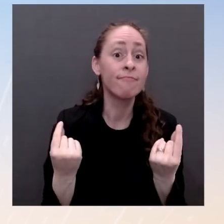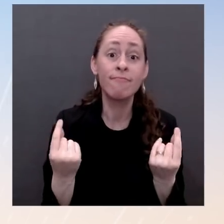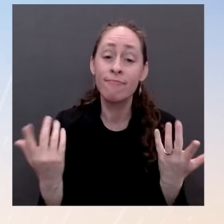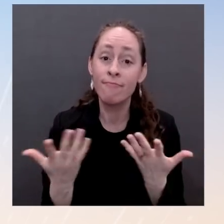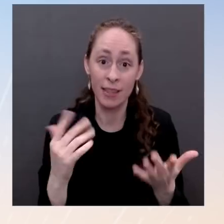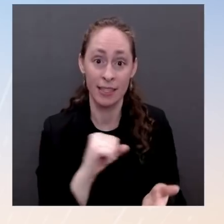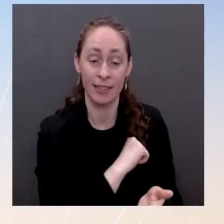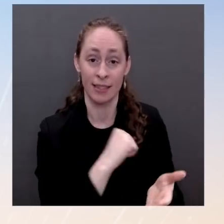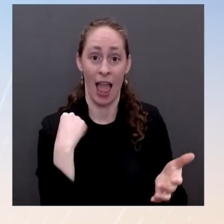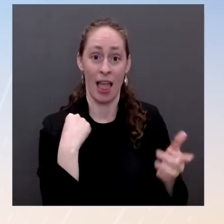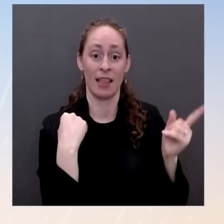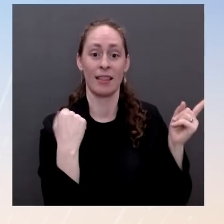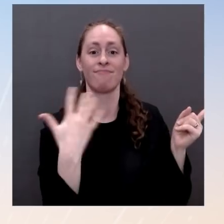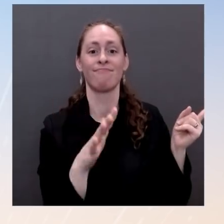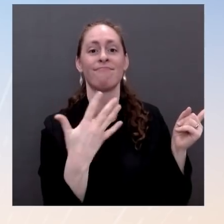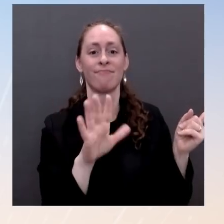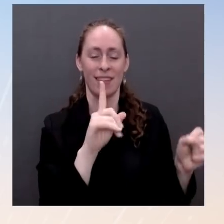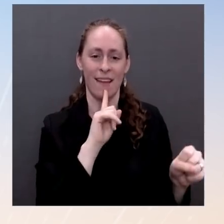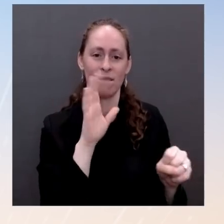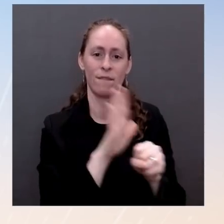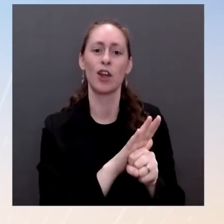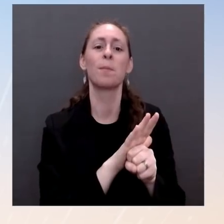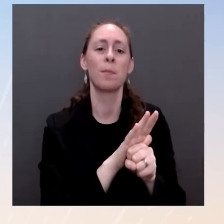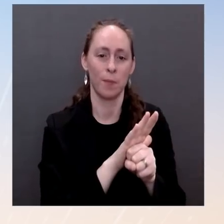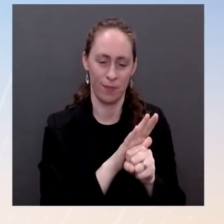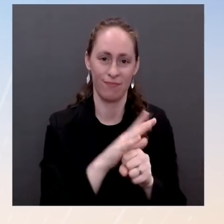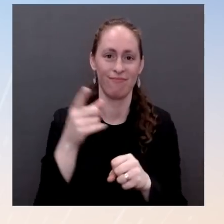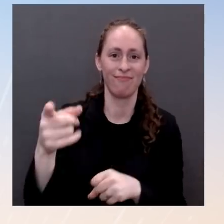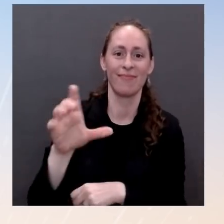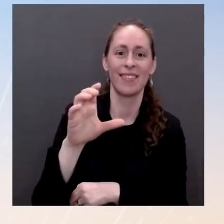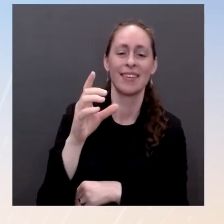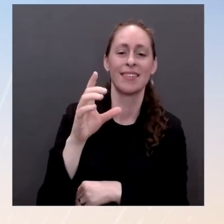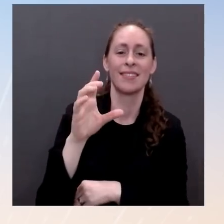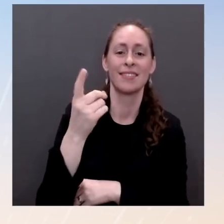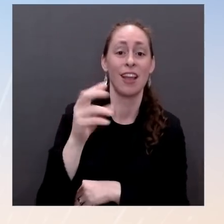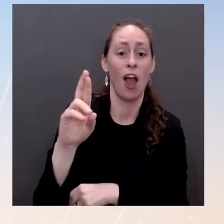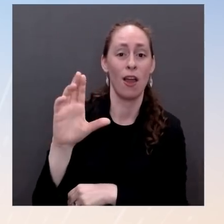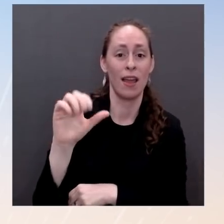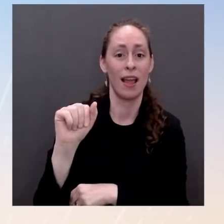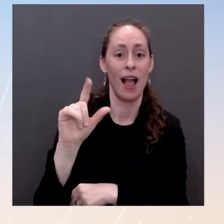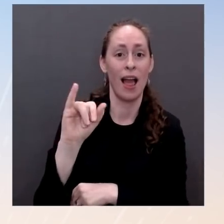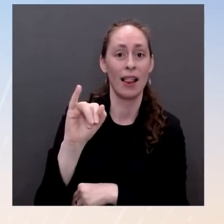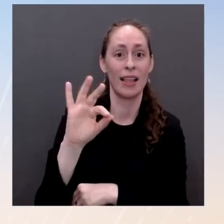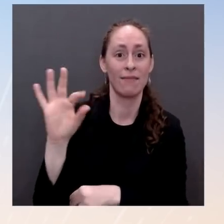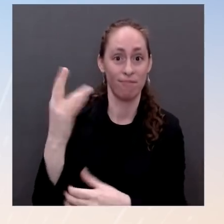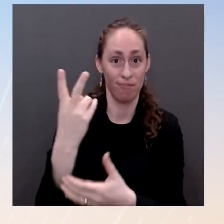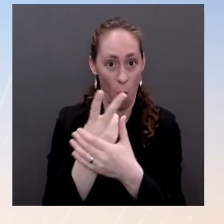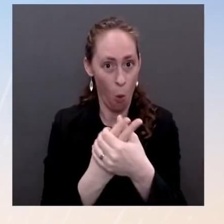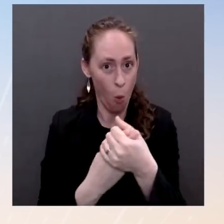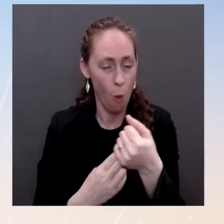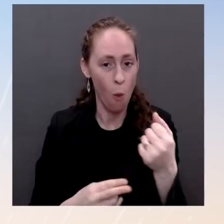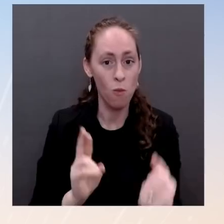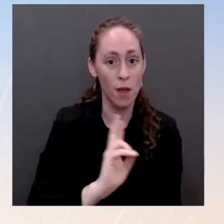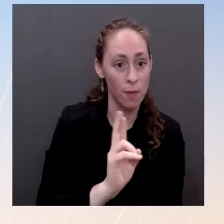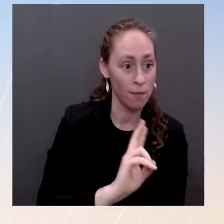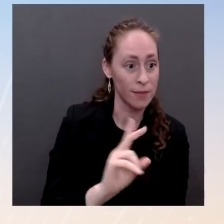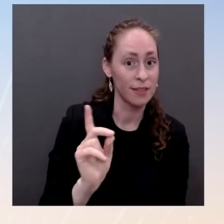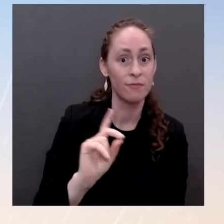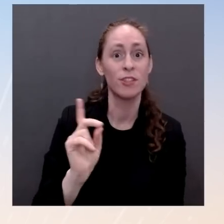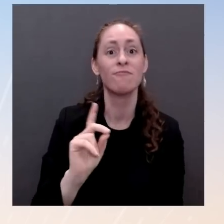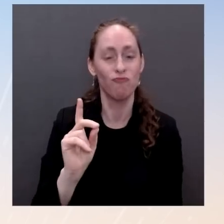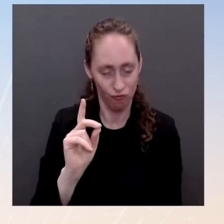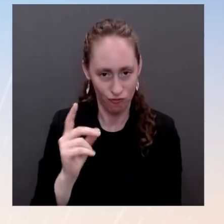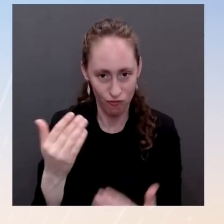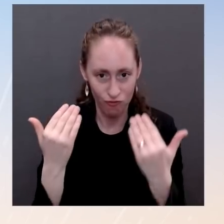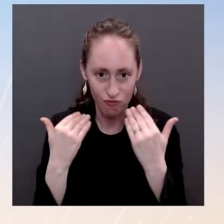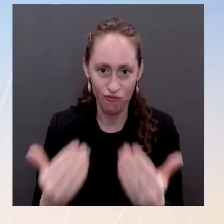and once again on a bipartisan basis. He brings to this critical post a lifetime of knowledge and the institutional experience that will